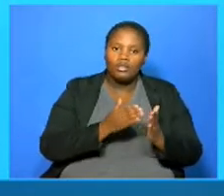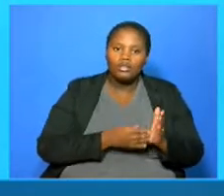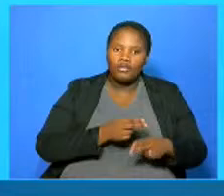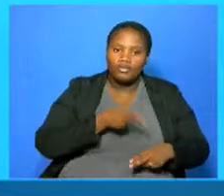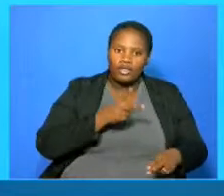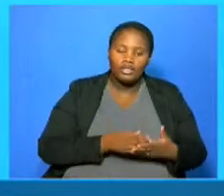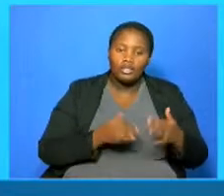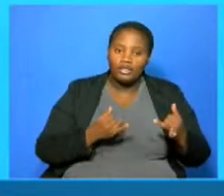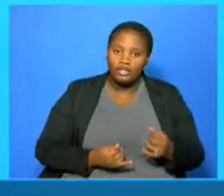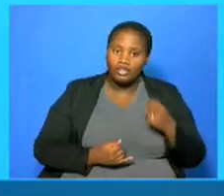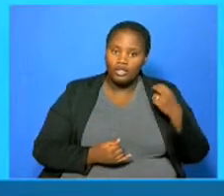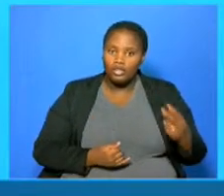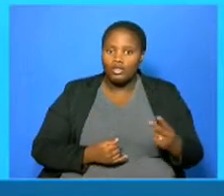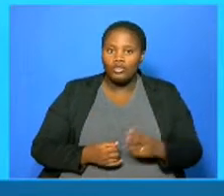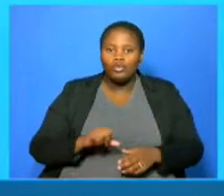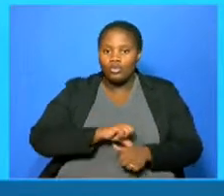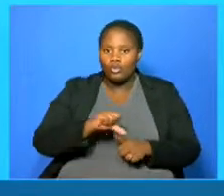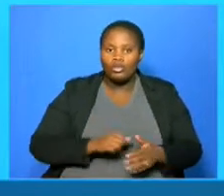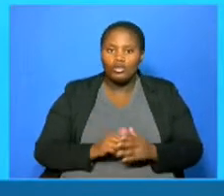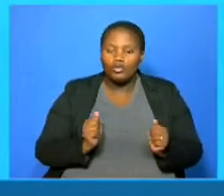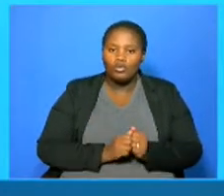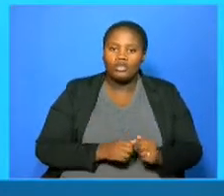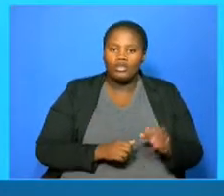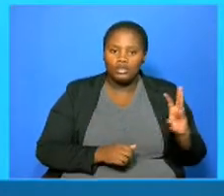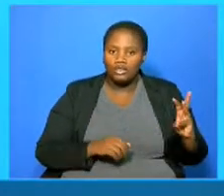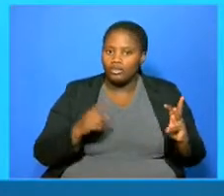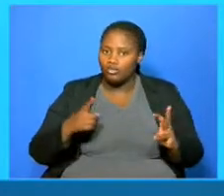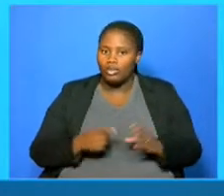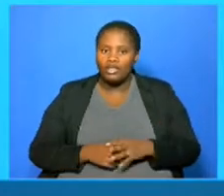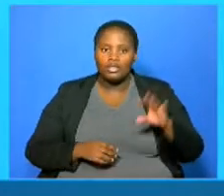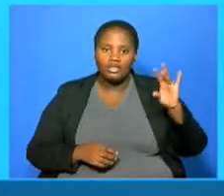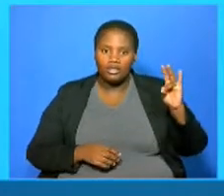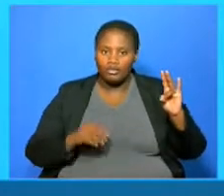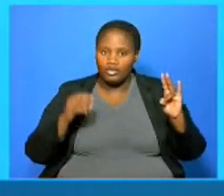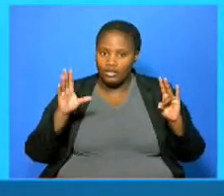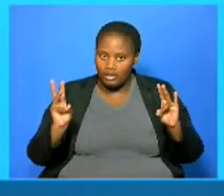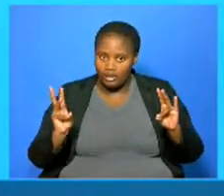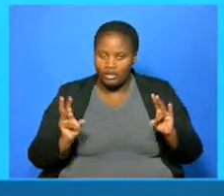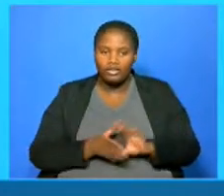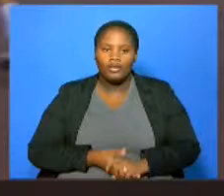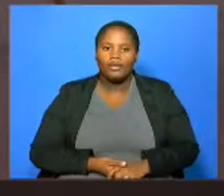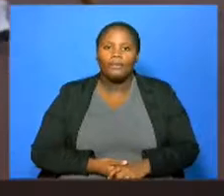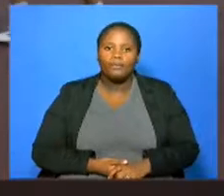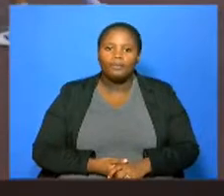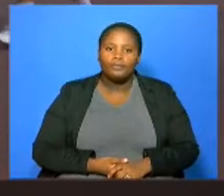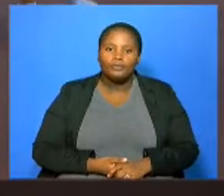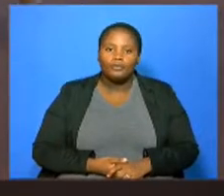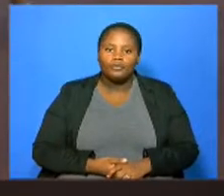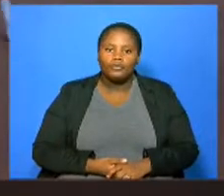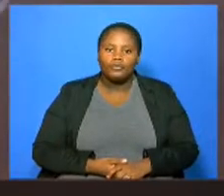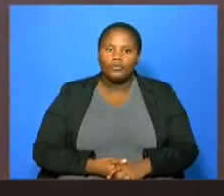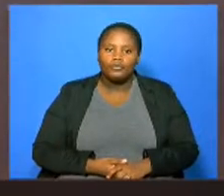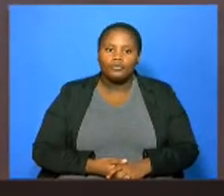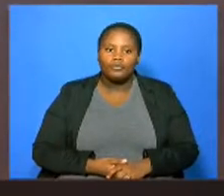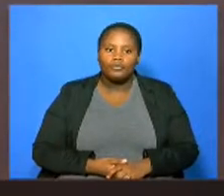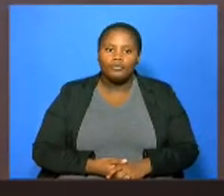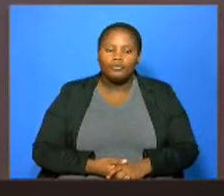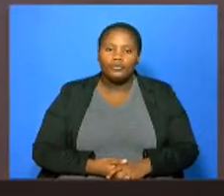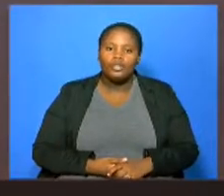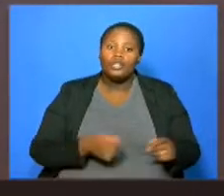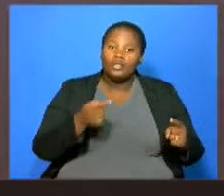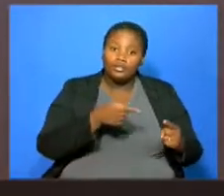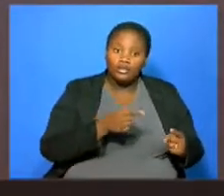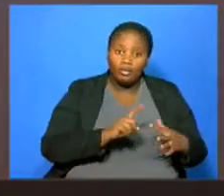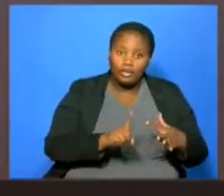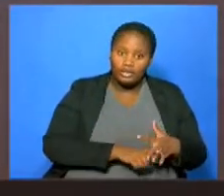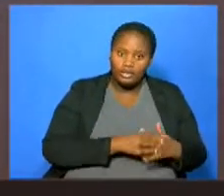2 sets by 6-1 and 7-6 respectively. Kemelo Muntsusi reports. Nawa started the